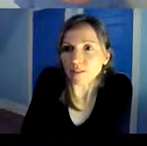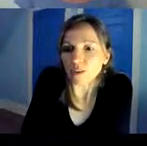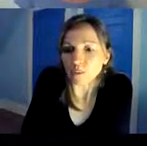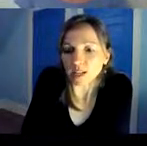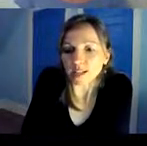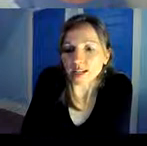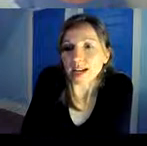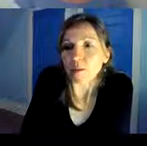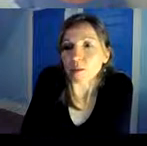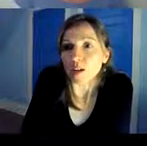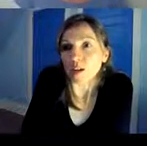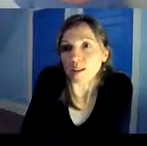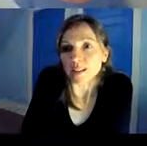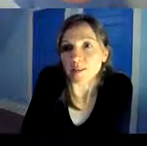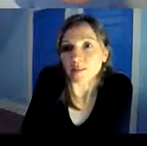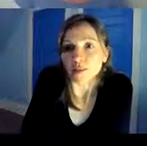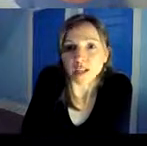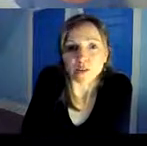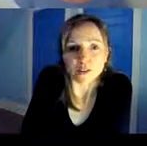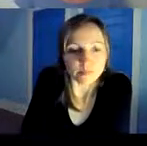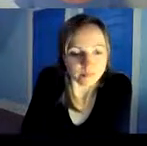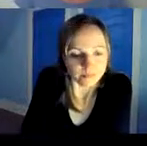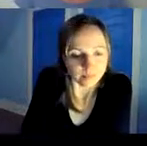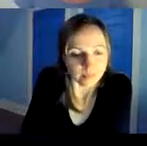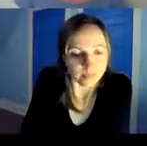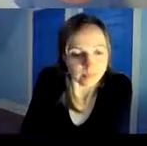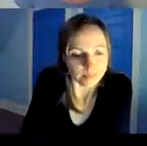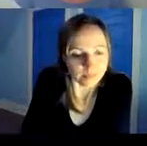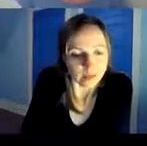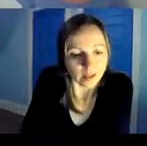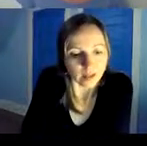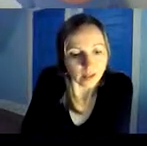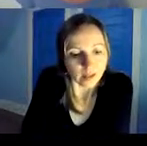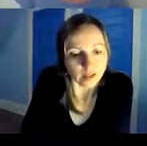completely different. They're white and there are red berries that come after the flowers.